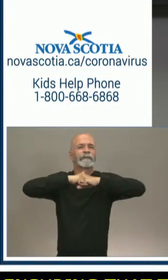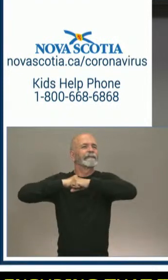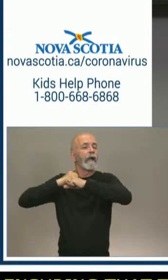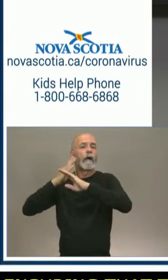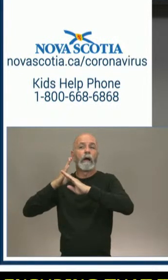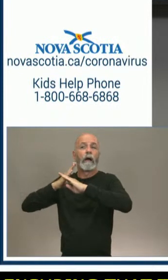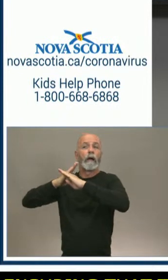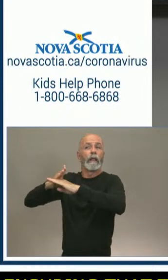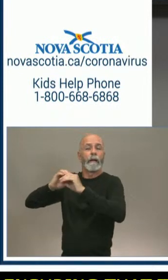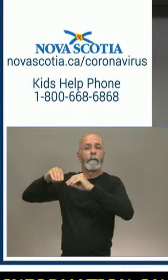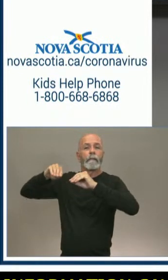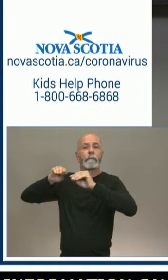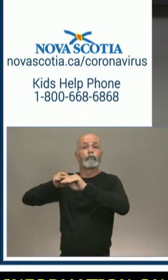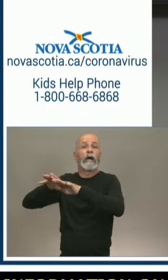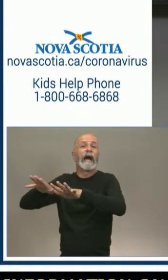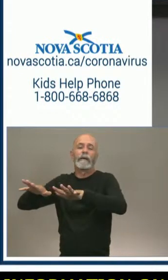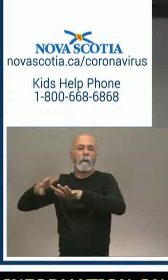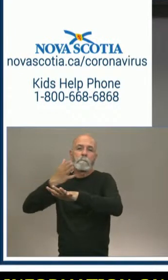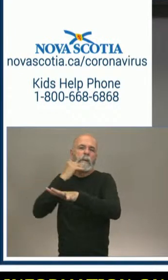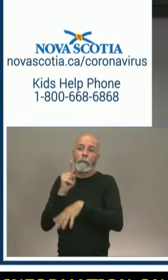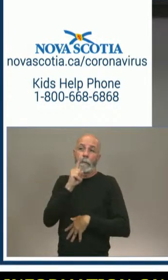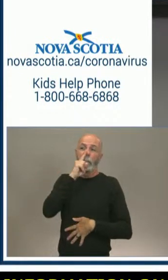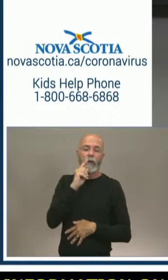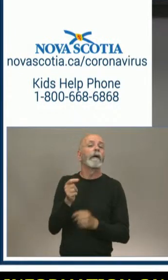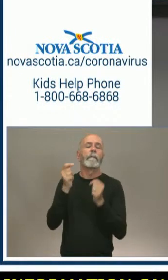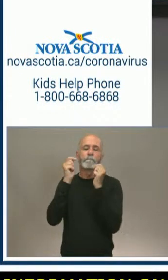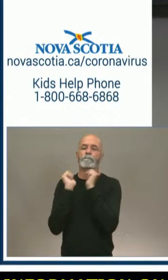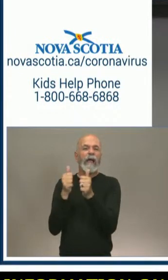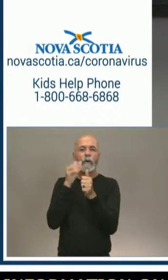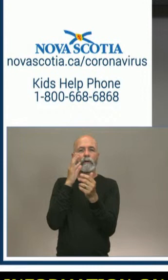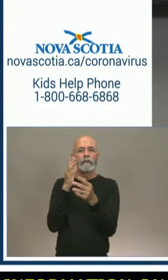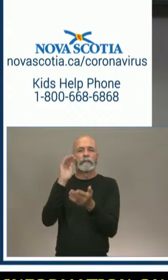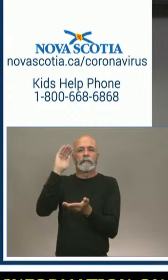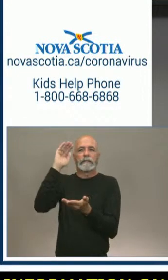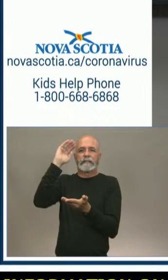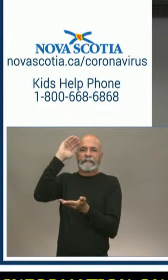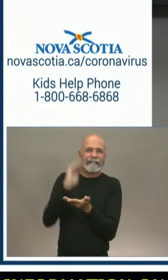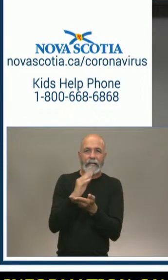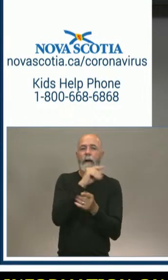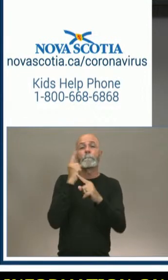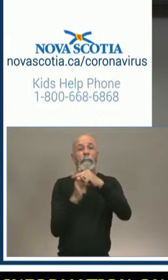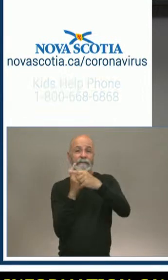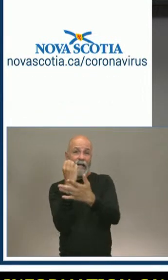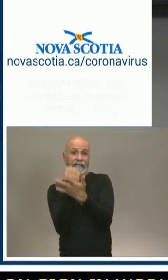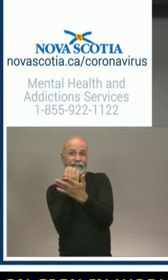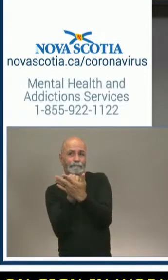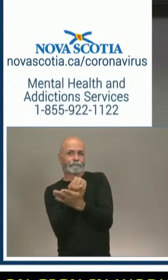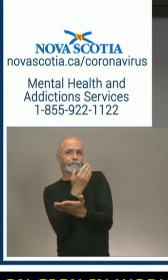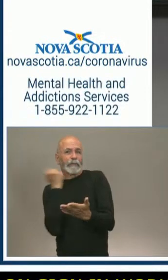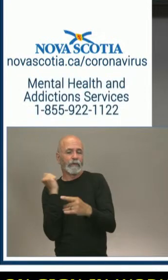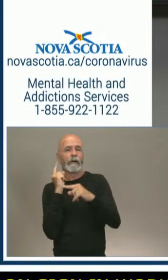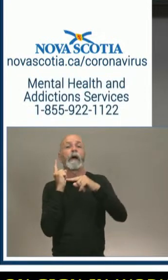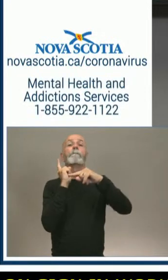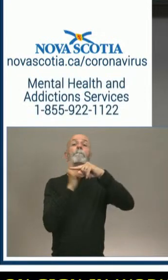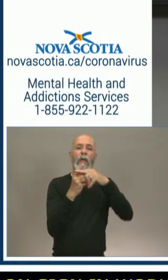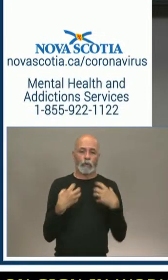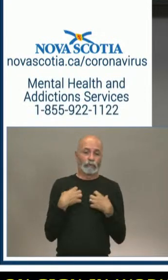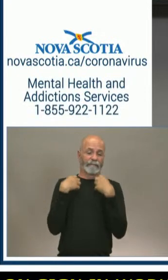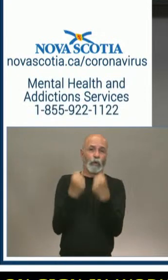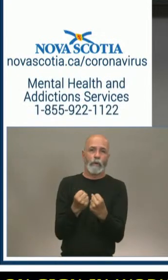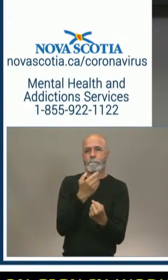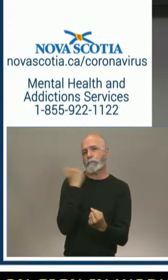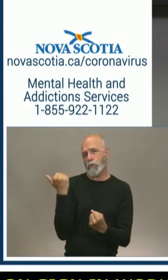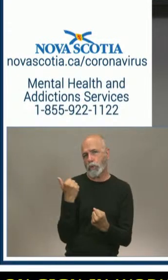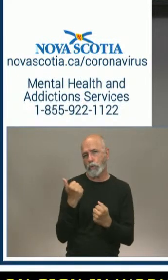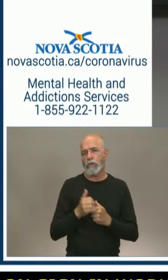supports faster economic recovery. We will have more details over the coming days on our plans to expand this